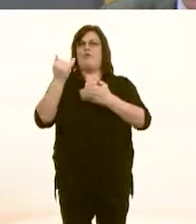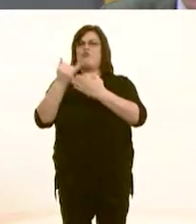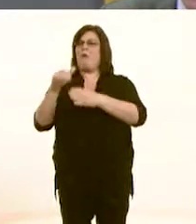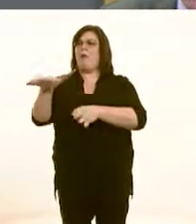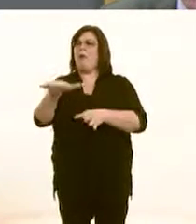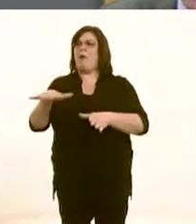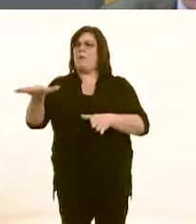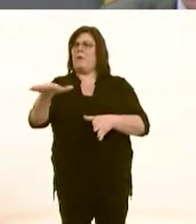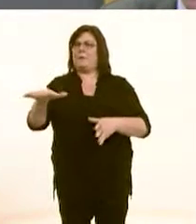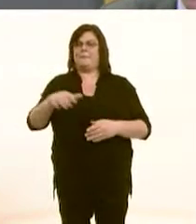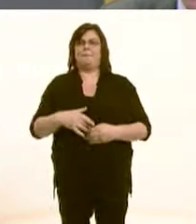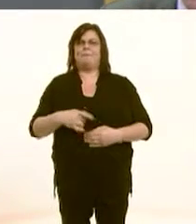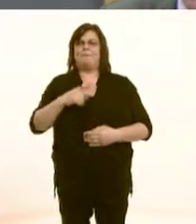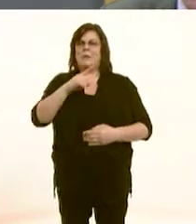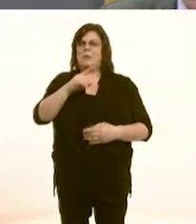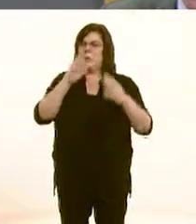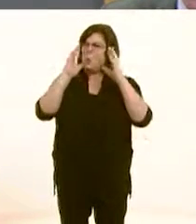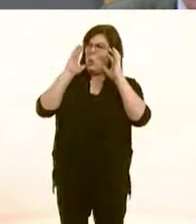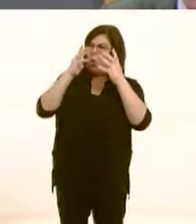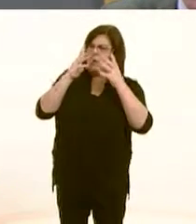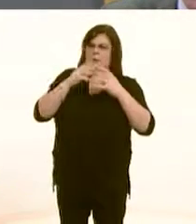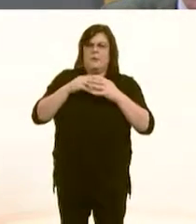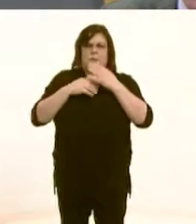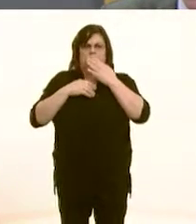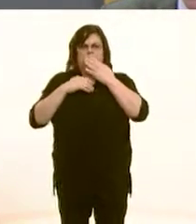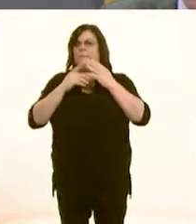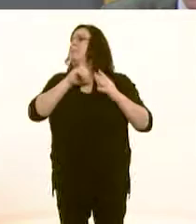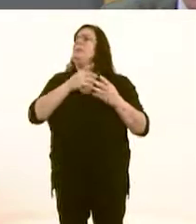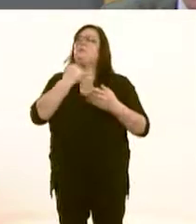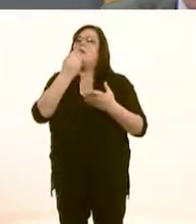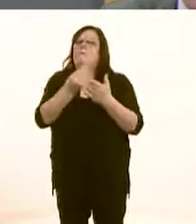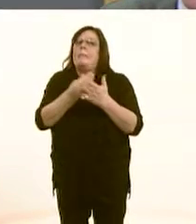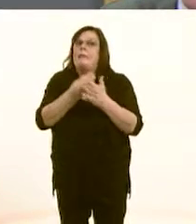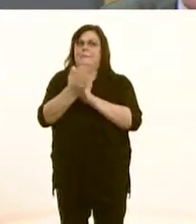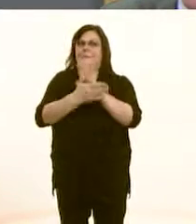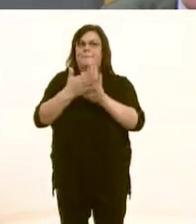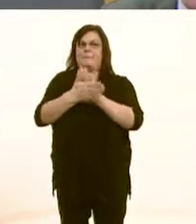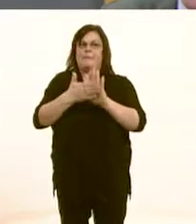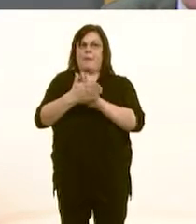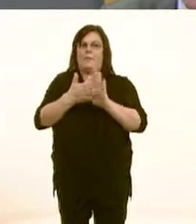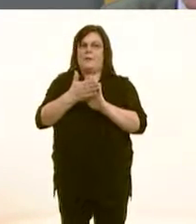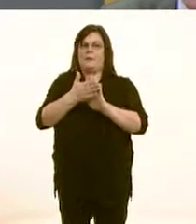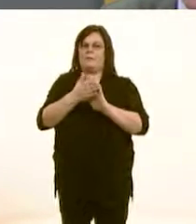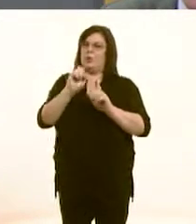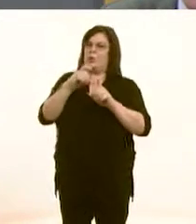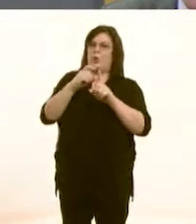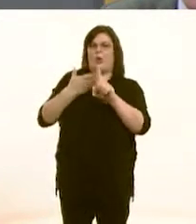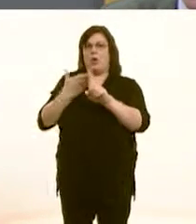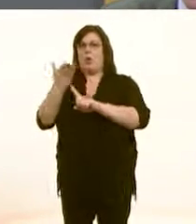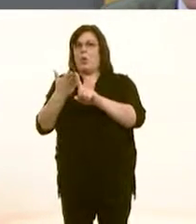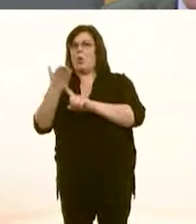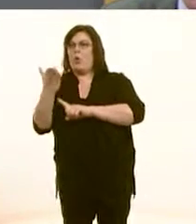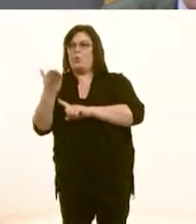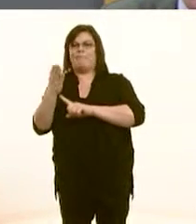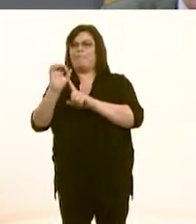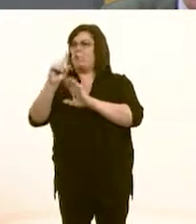catchment area. Now she fears that the lack of money will force her to stop sending her daughter to that scheme,